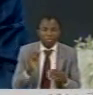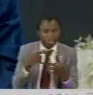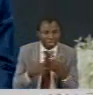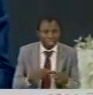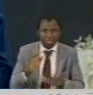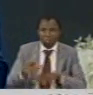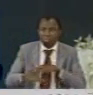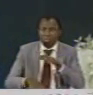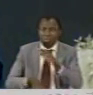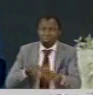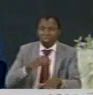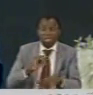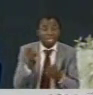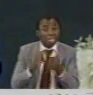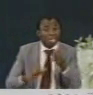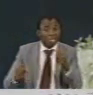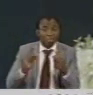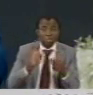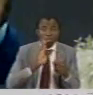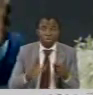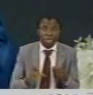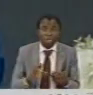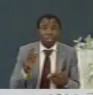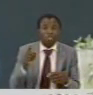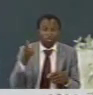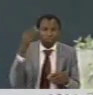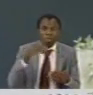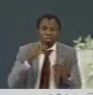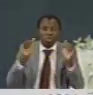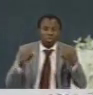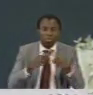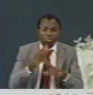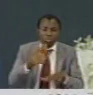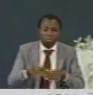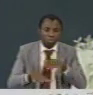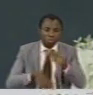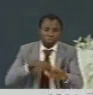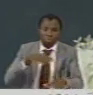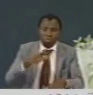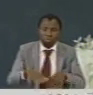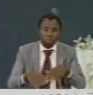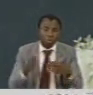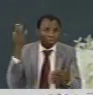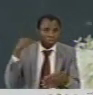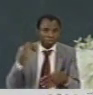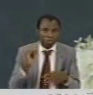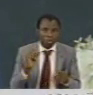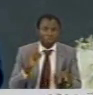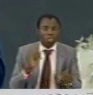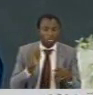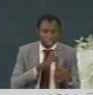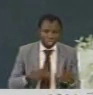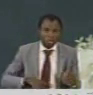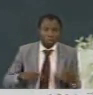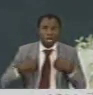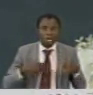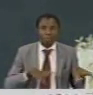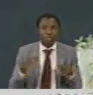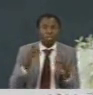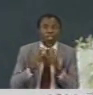wherever you are you are not able to walk before start coming out the Lord Has Done greatest in our